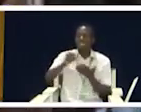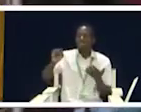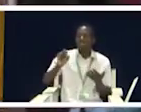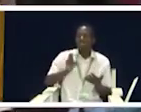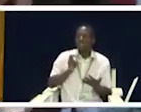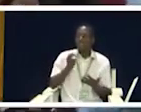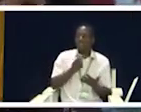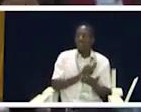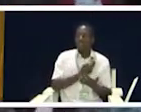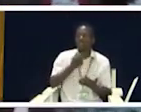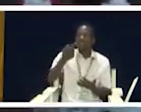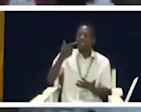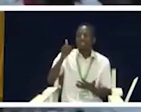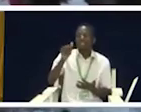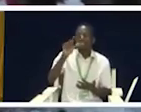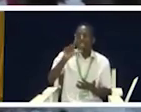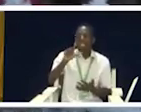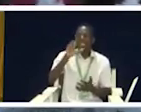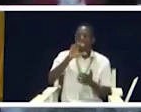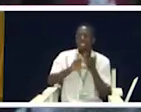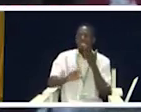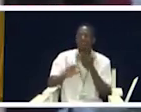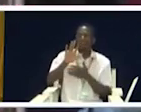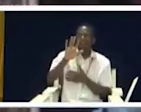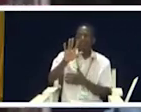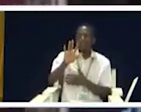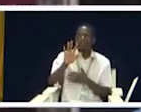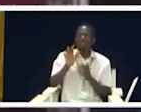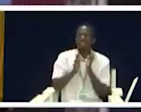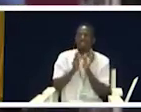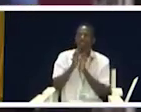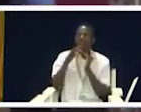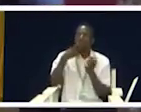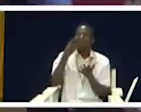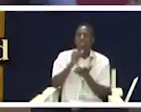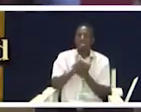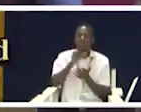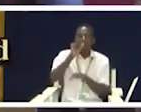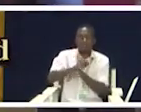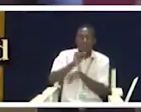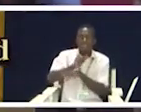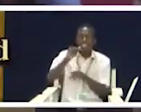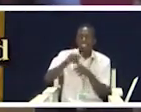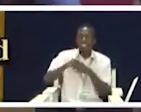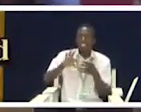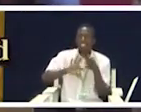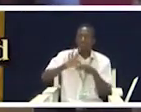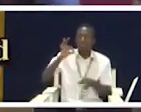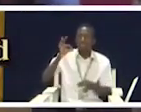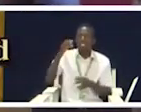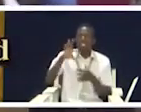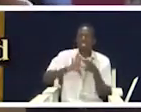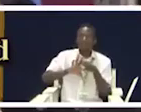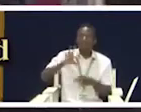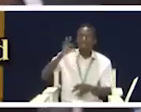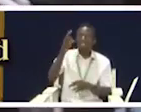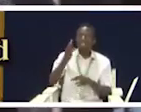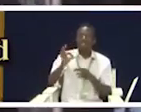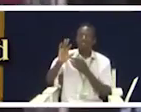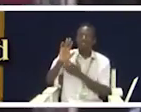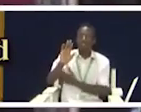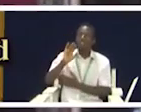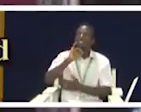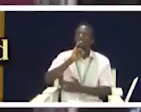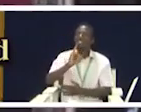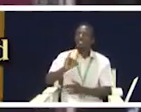Galatians 5 verse 16. Walk in the Spirit and you shall not fulfill the lust of the flesh. The Spirit of God is a wonder. Because God is so